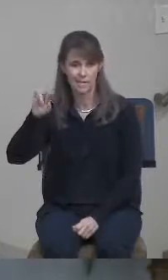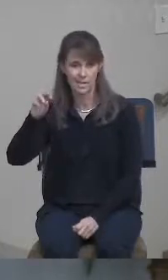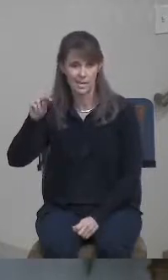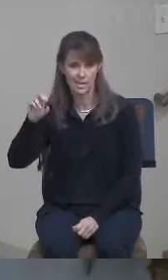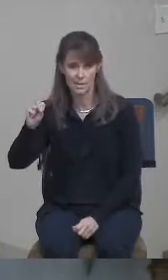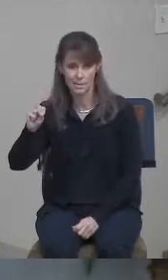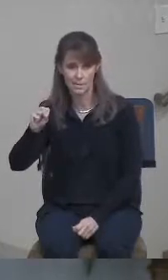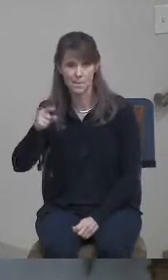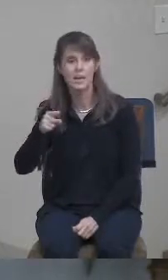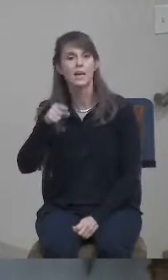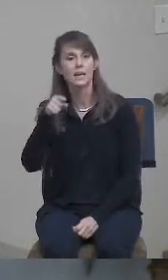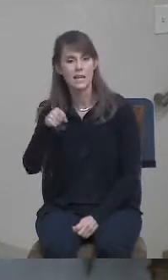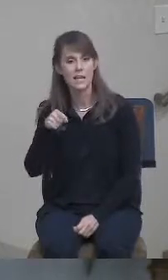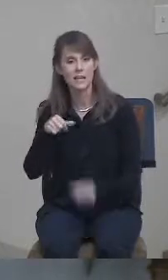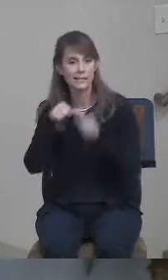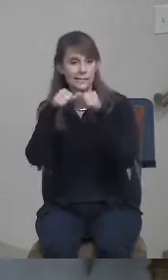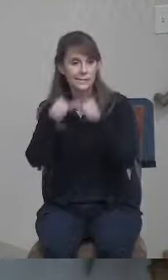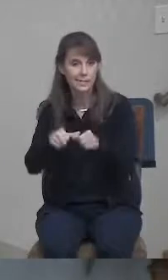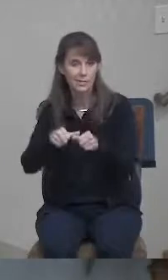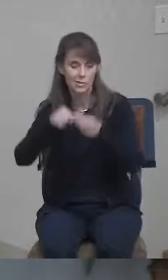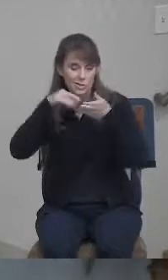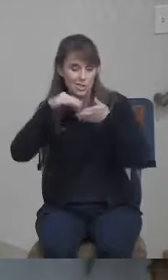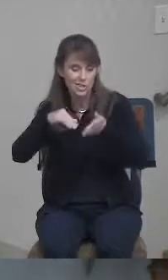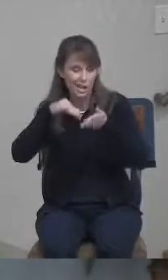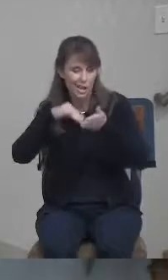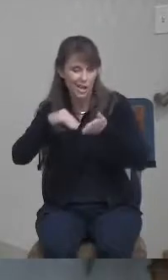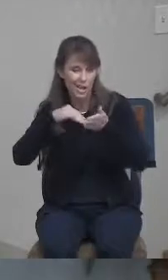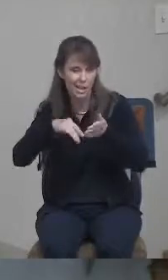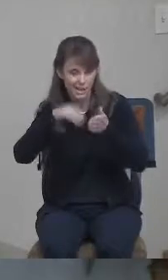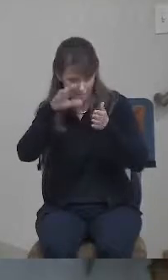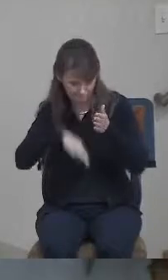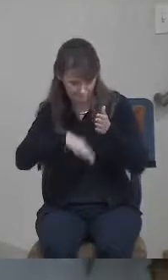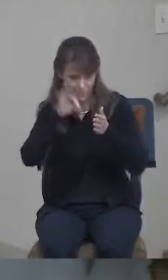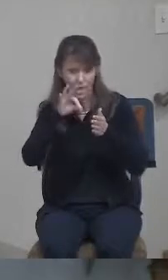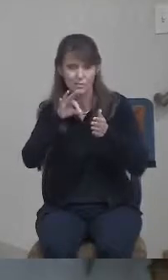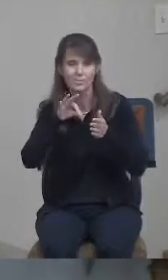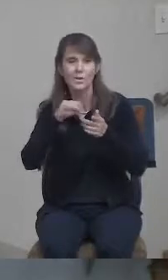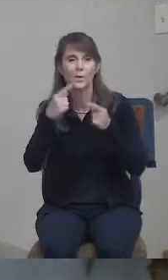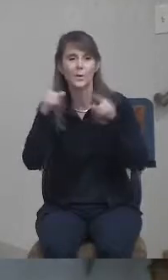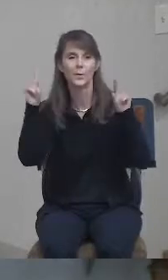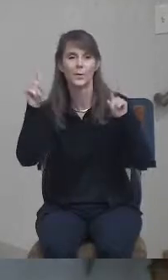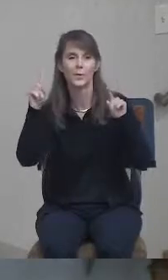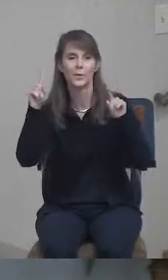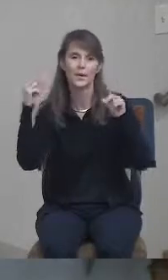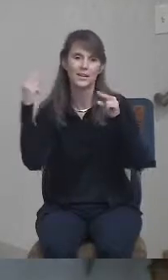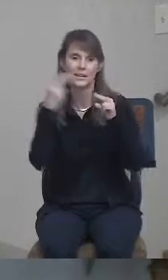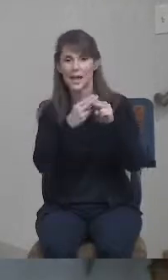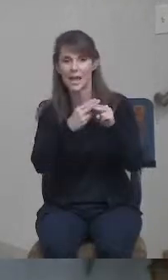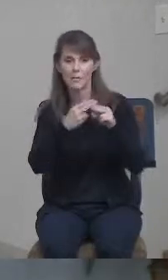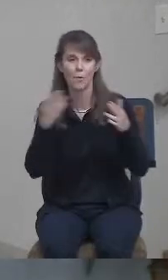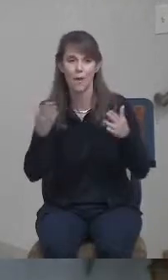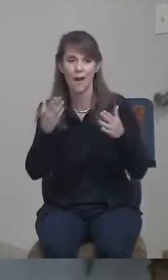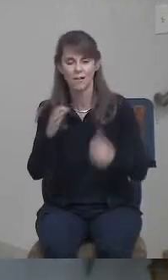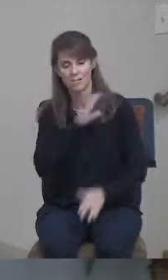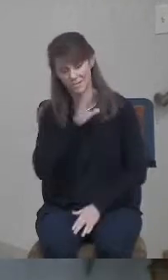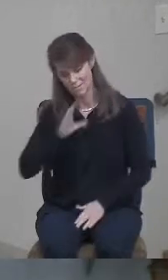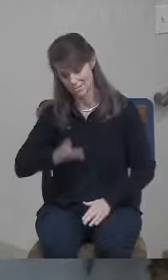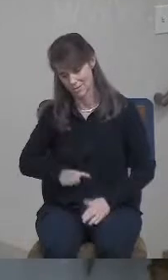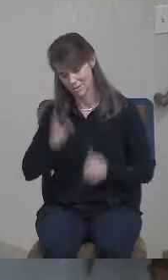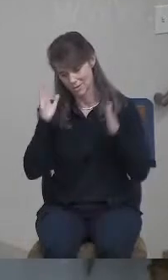find the truth, I found the name which the followers of Christ ought to wear, which was Christians.